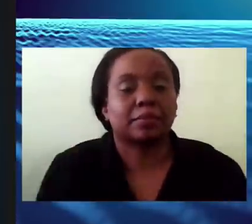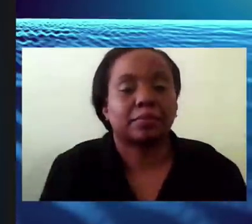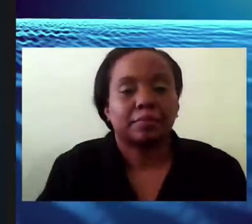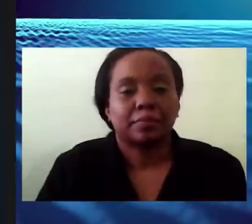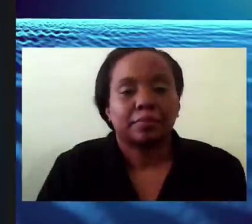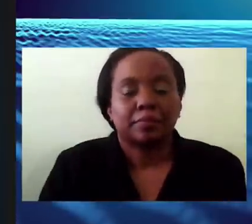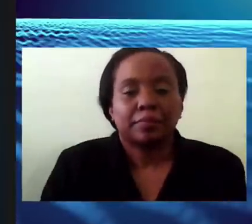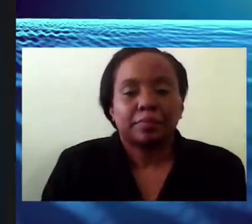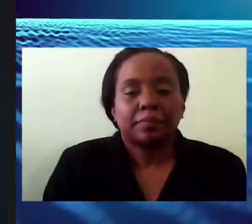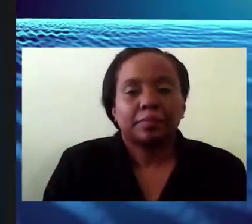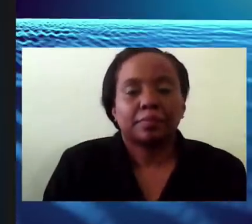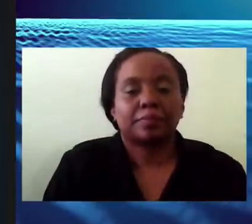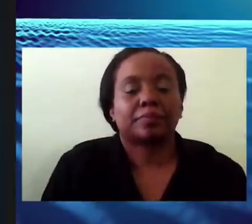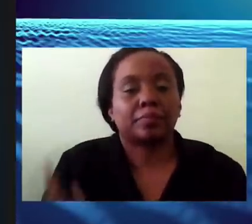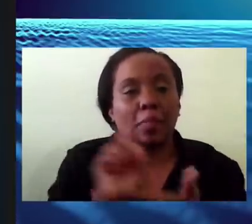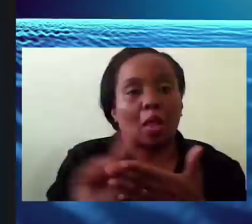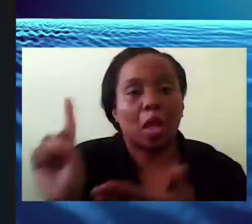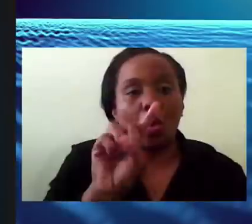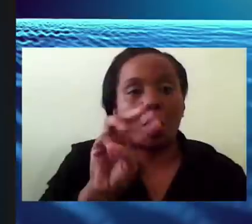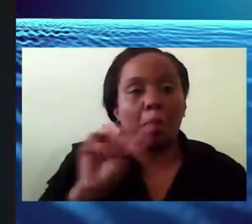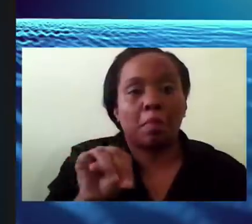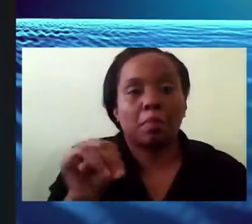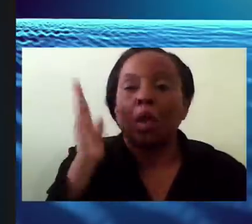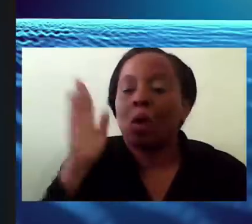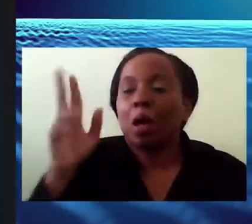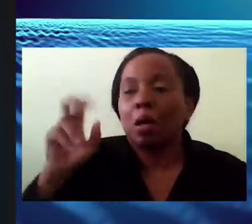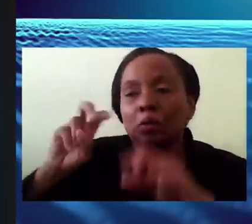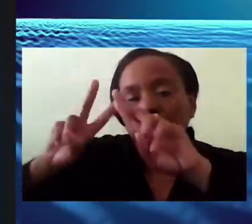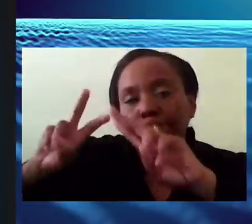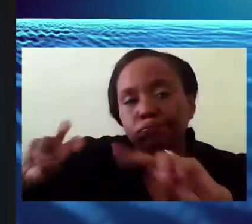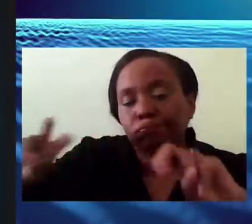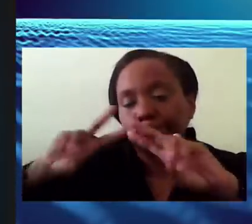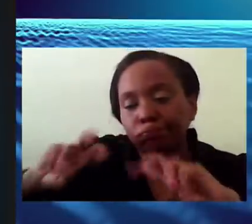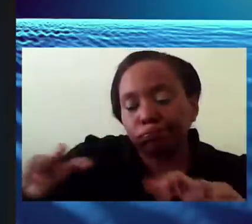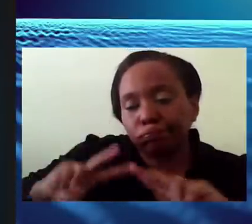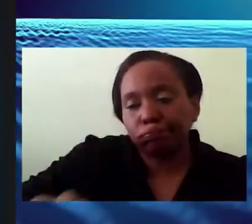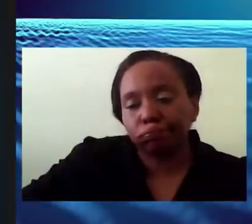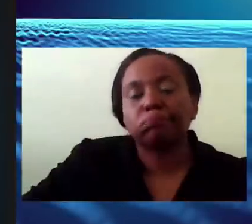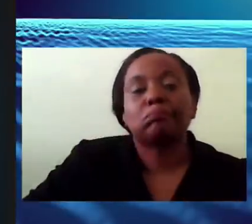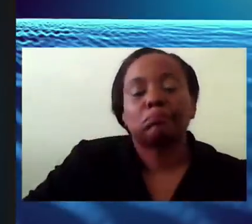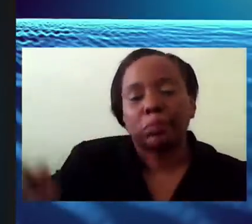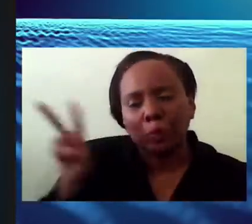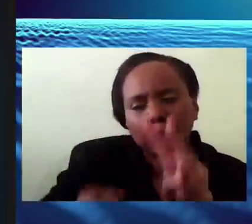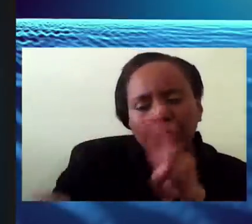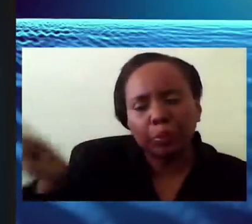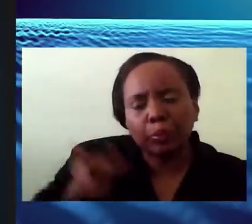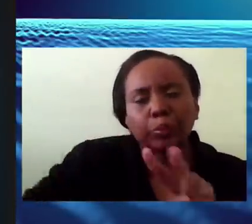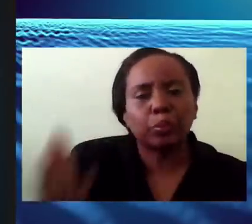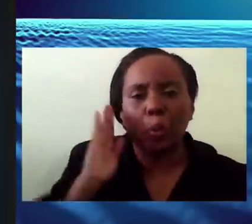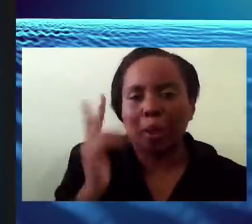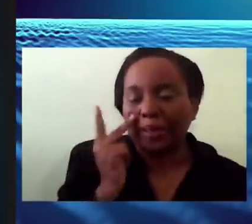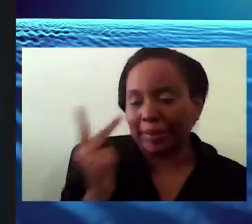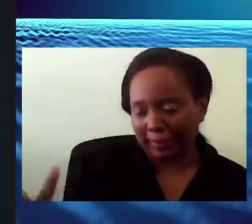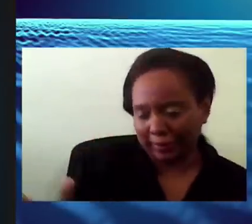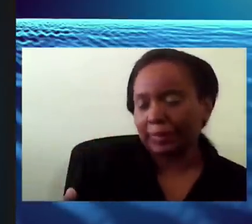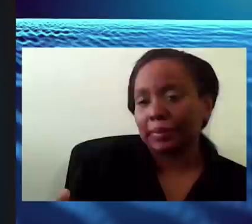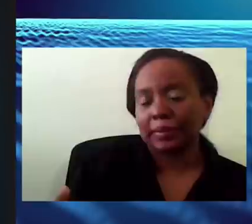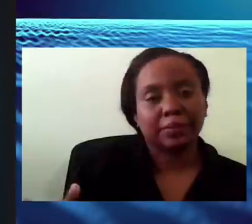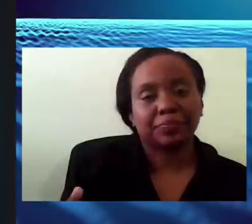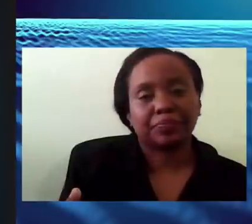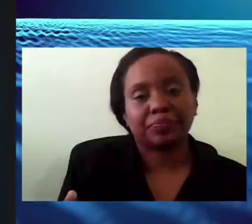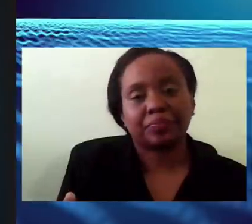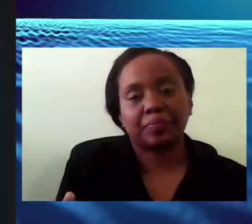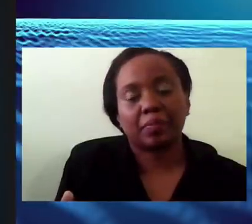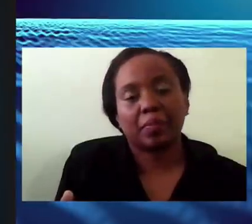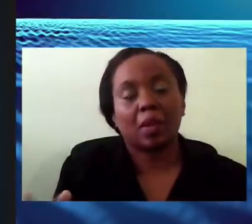damage assessment. So the ash fall has also triggered a post-event damage assessment and needs analysis. This is being led by the Ministry